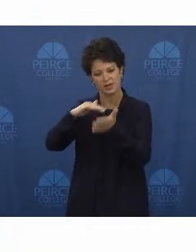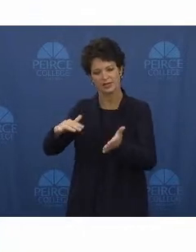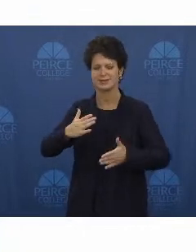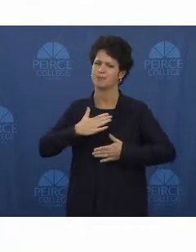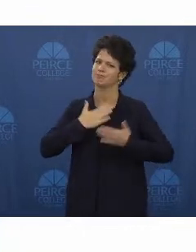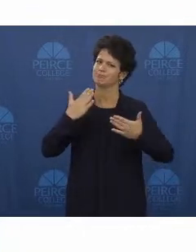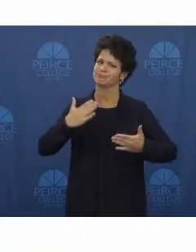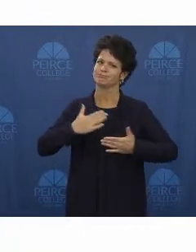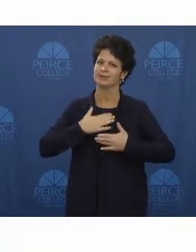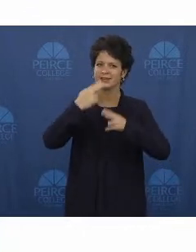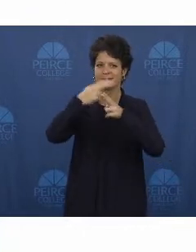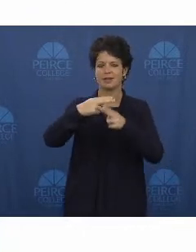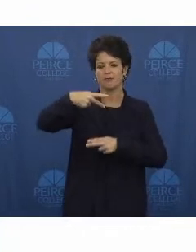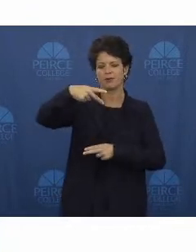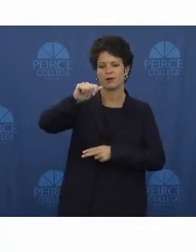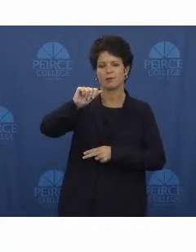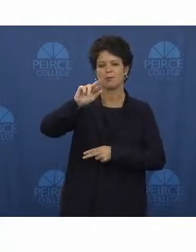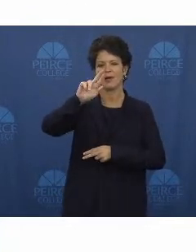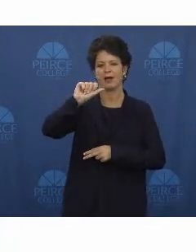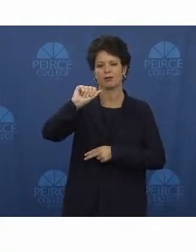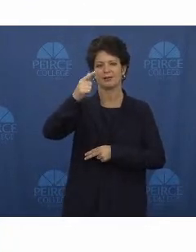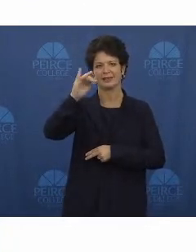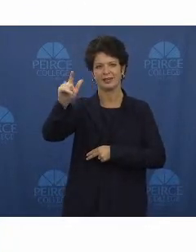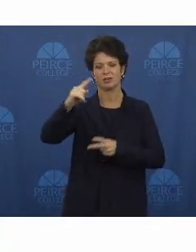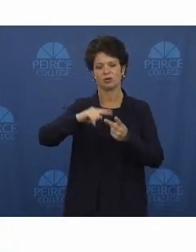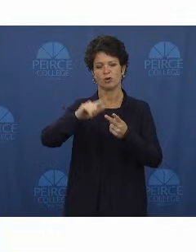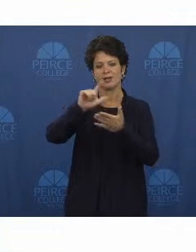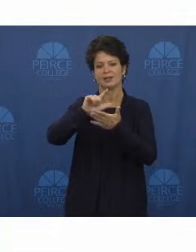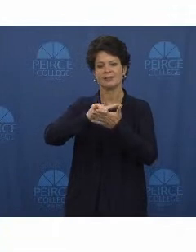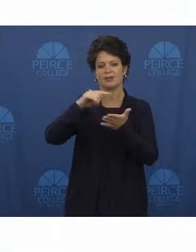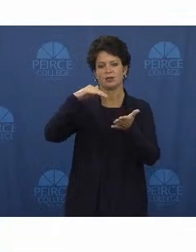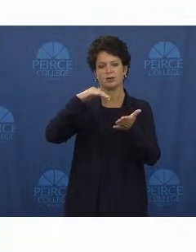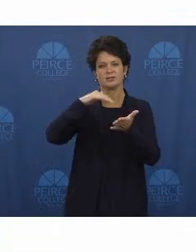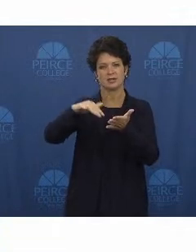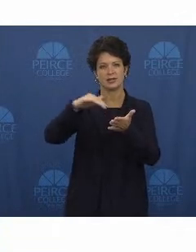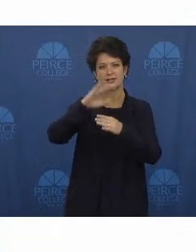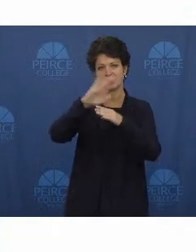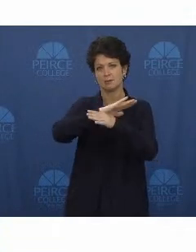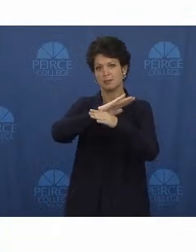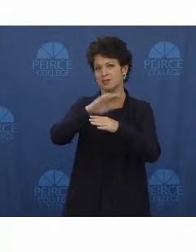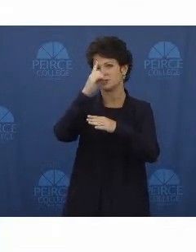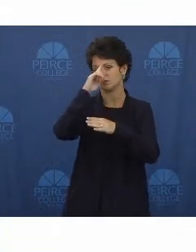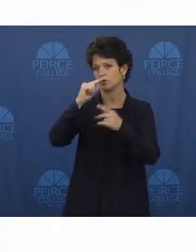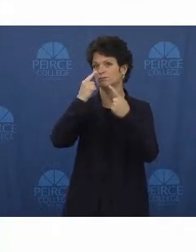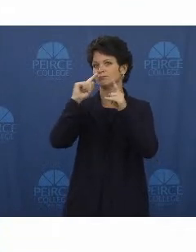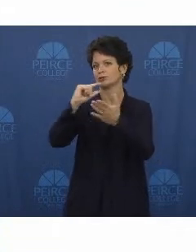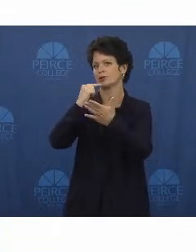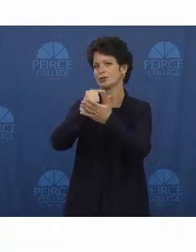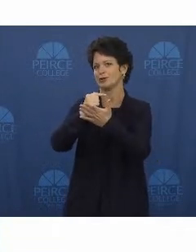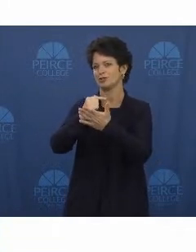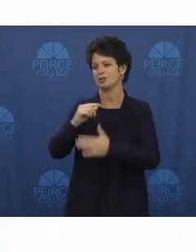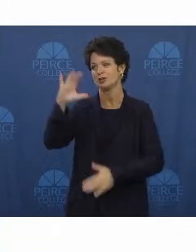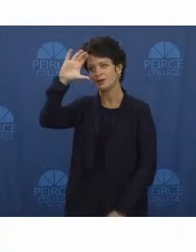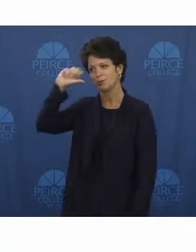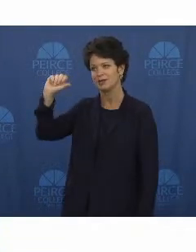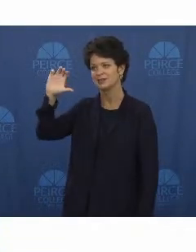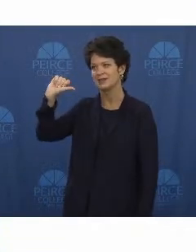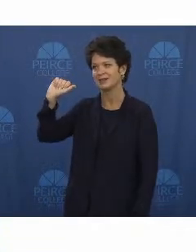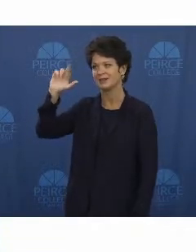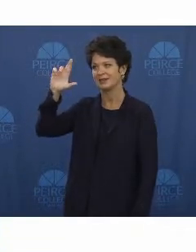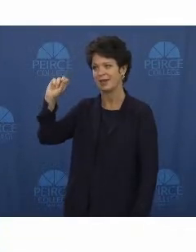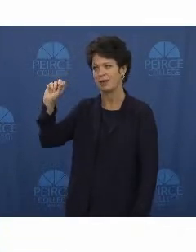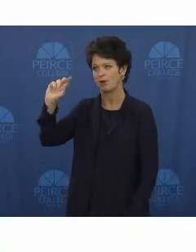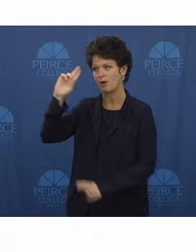roll of paralegal studies and legal studies in business candidates for graduation. President Caro, I have